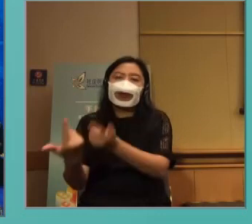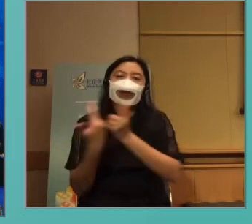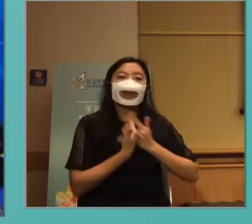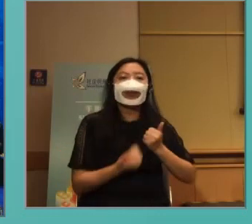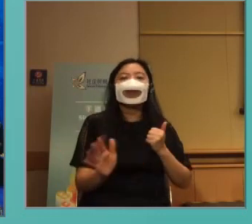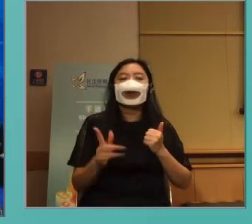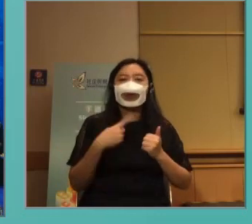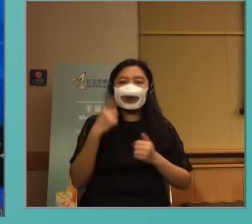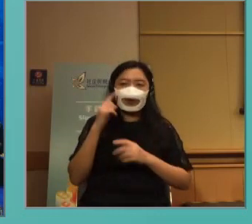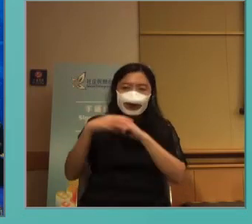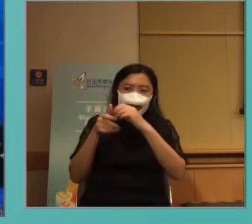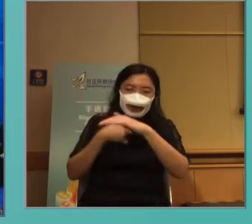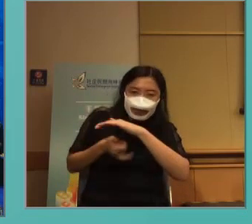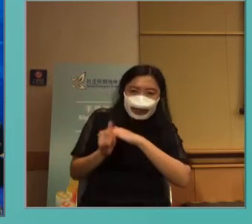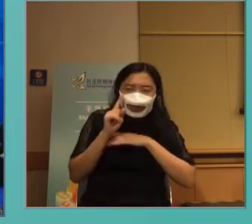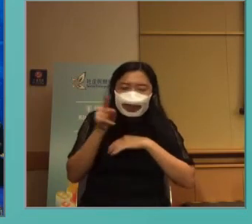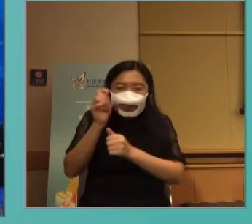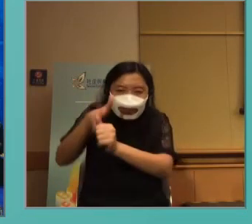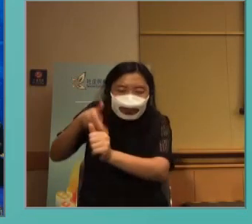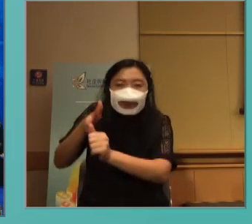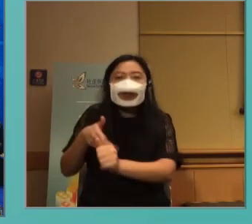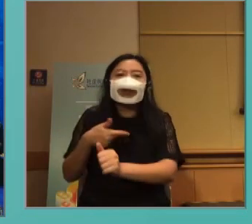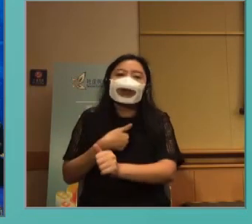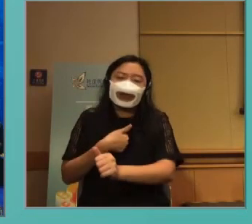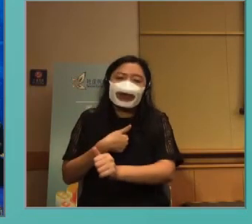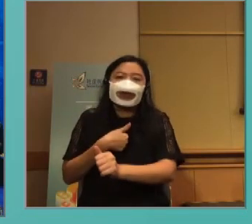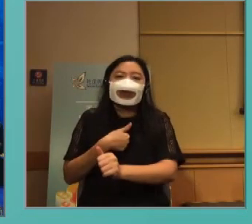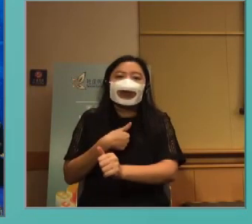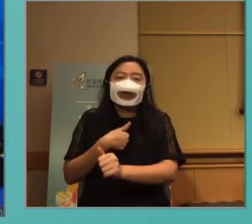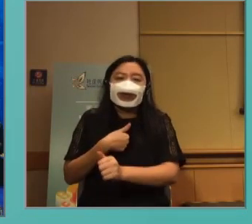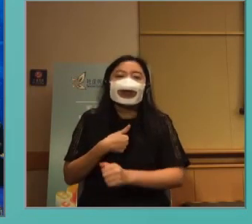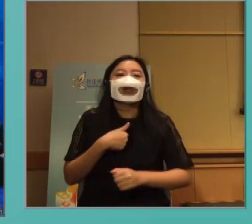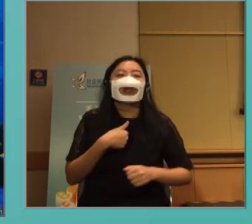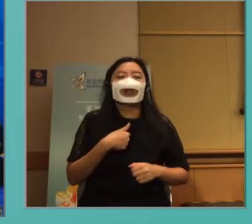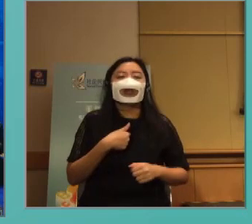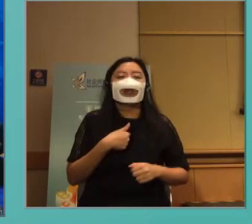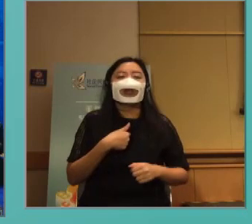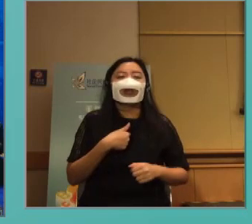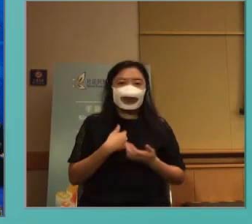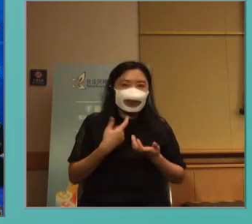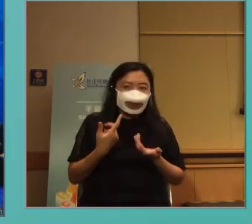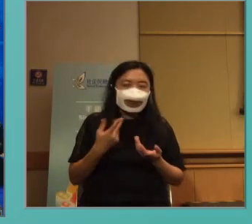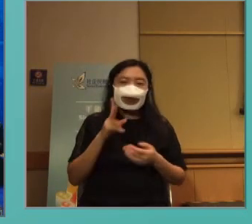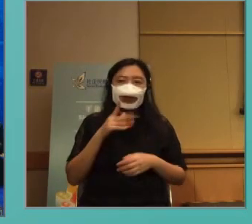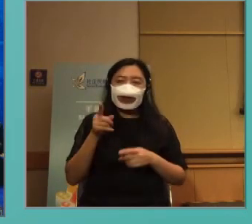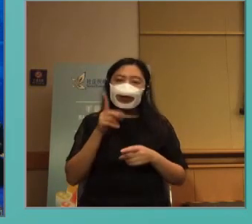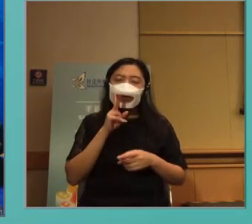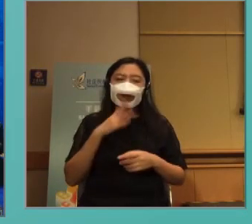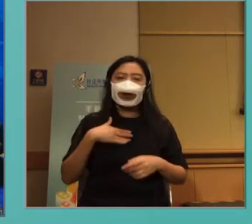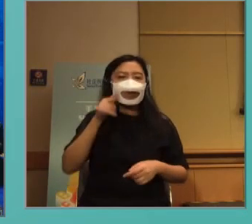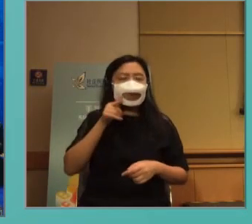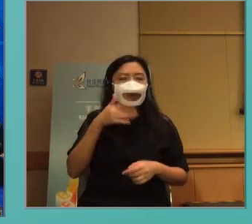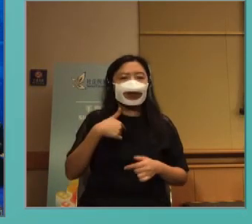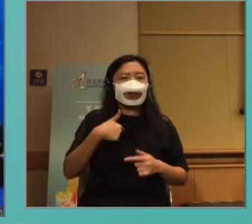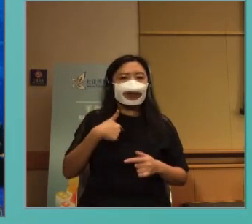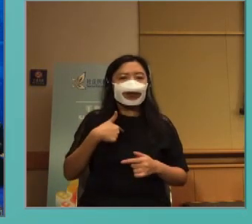And I think one of the very empowering things is you ask them to teach you, for instance. Actually, it's really interesting because it brings them to an interesting level playing